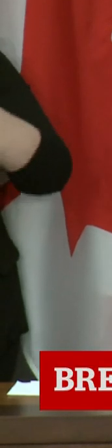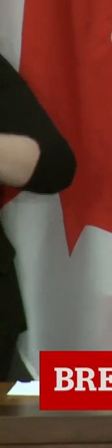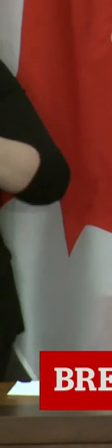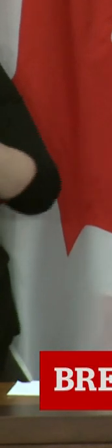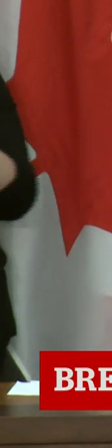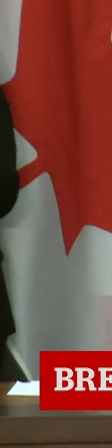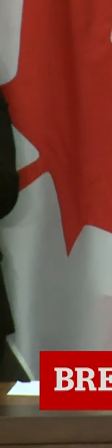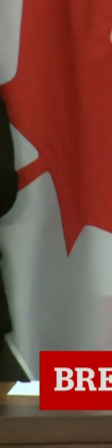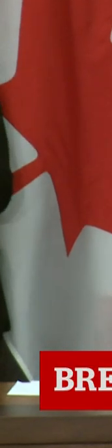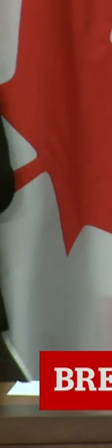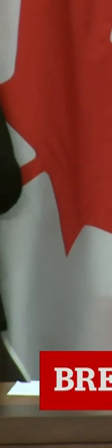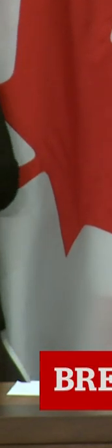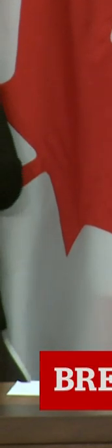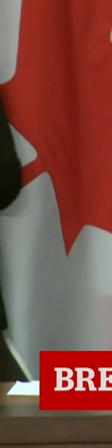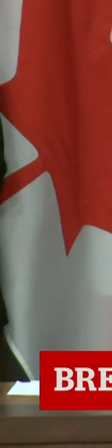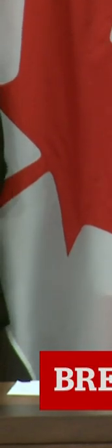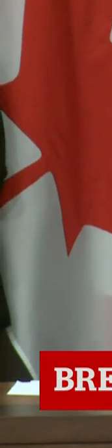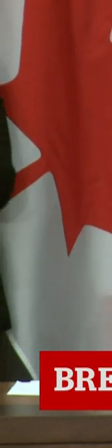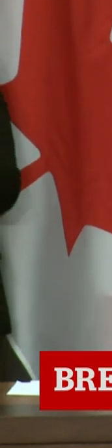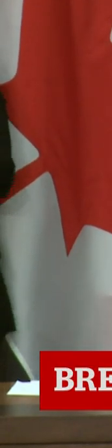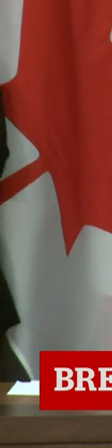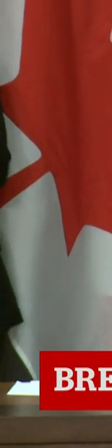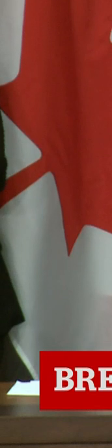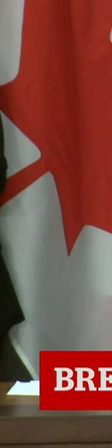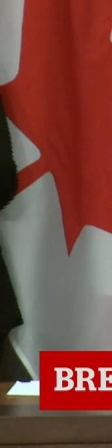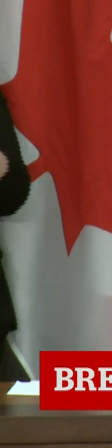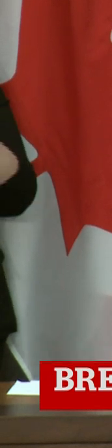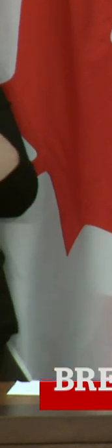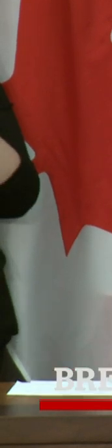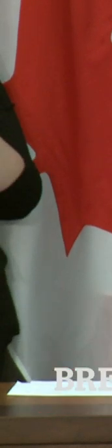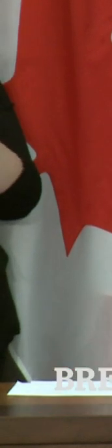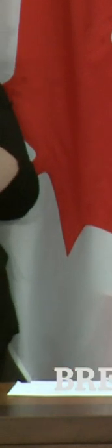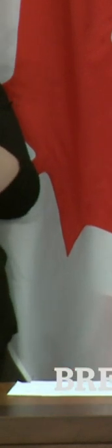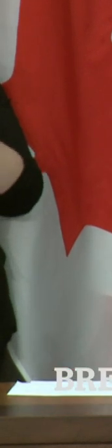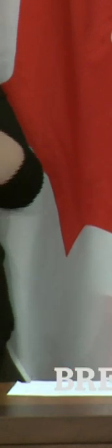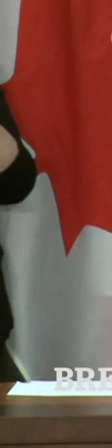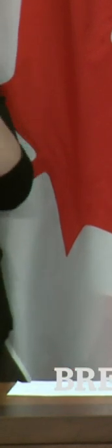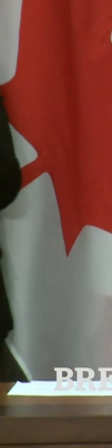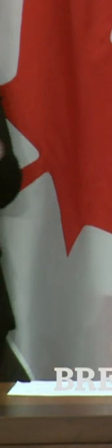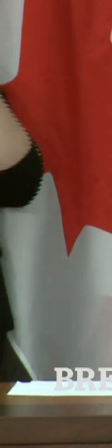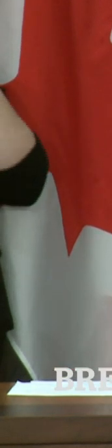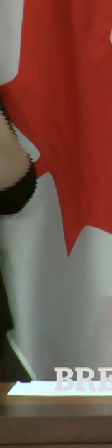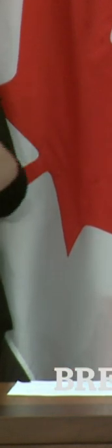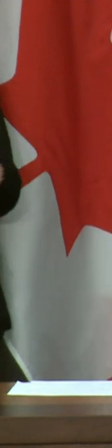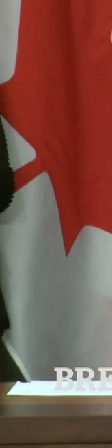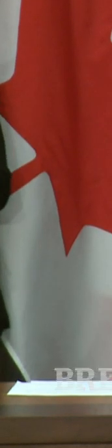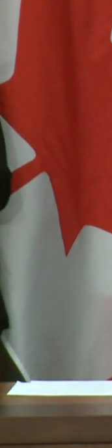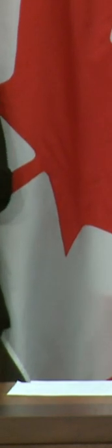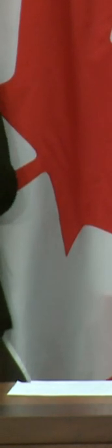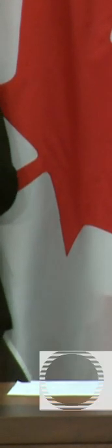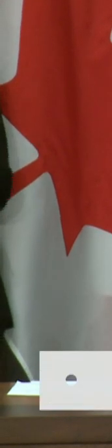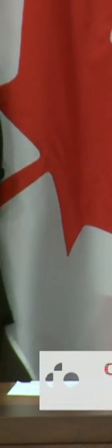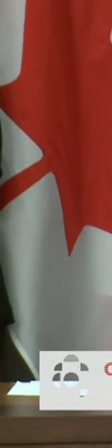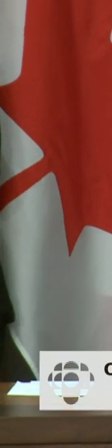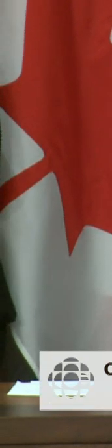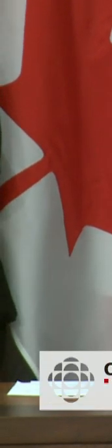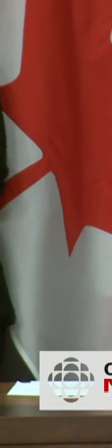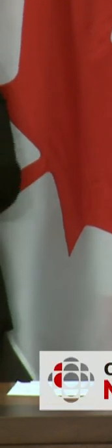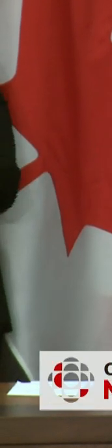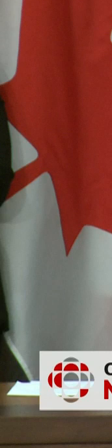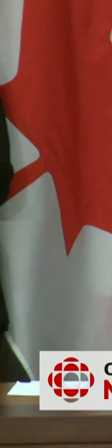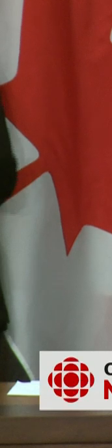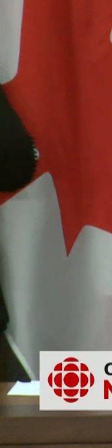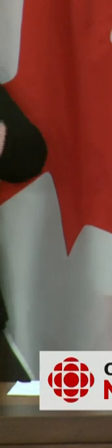protect them and their families, not only their health, but their ability to afford the things that they need at the time they need it. This is a first